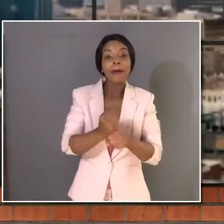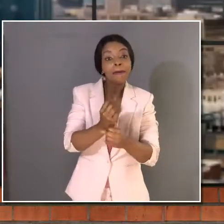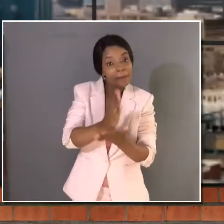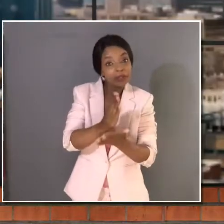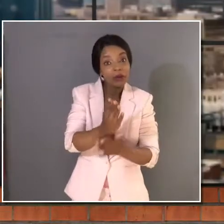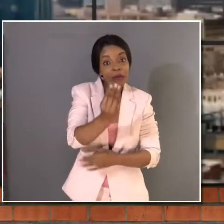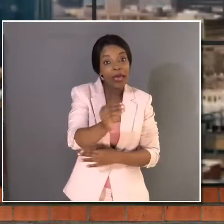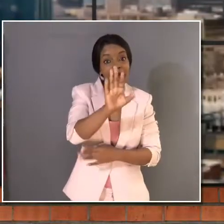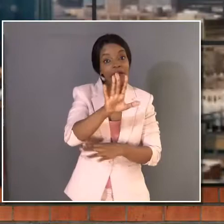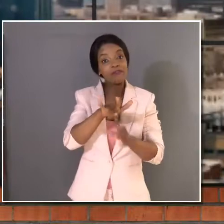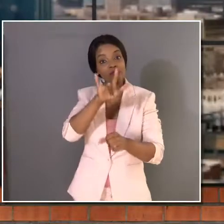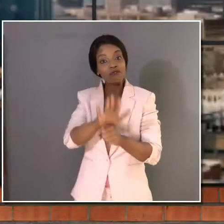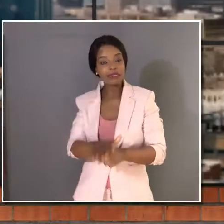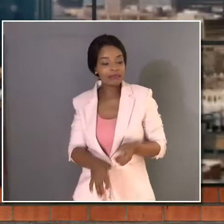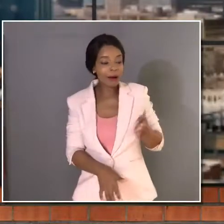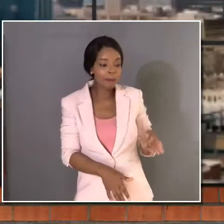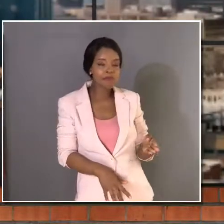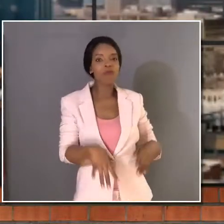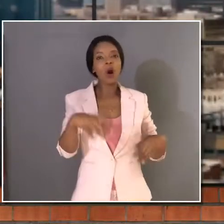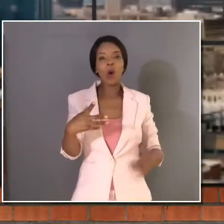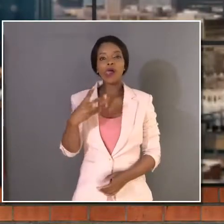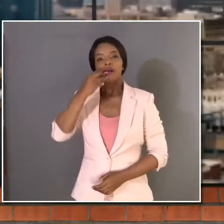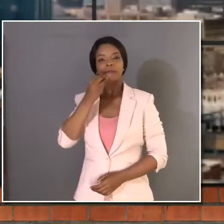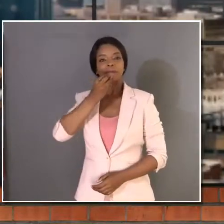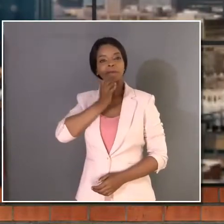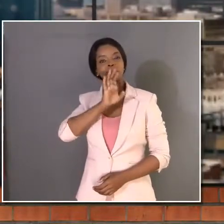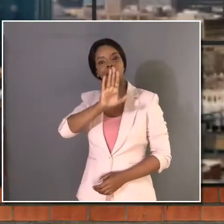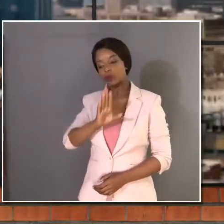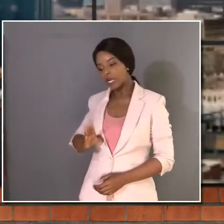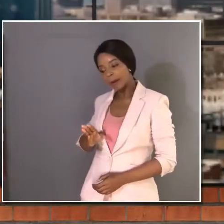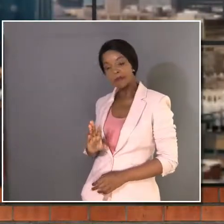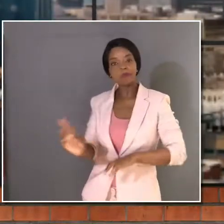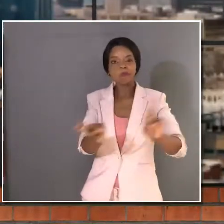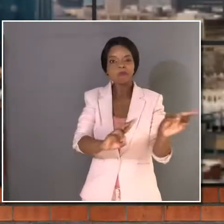your drinks topped up and your snacks ready. And other than that, we'll be needing